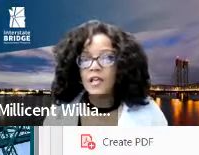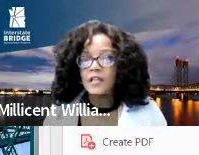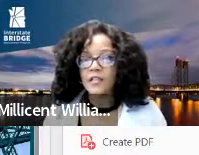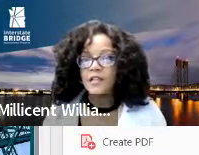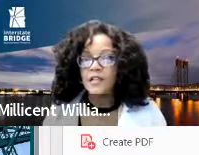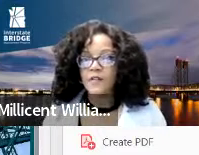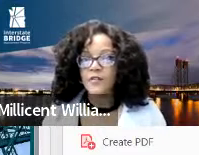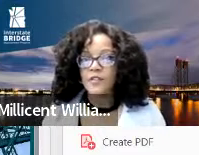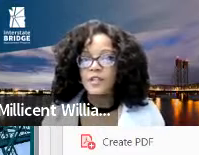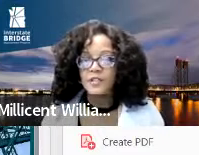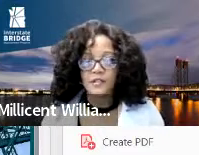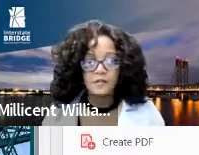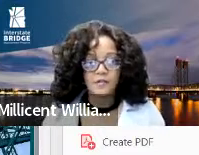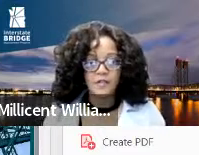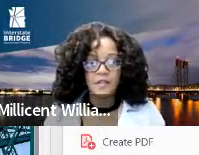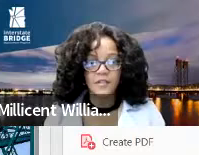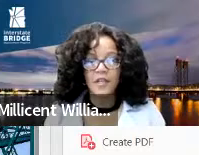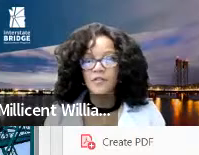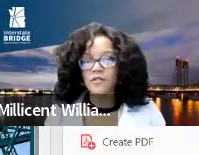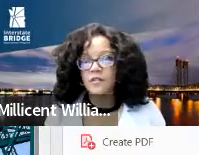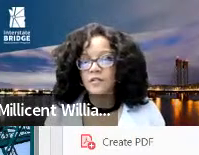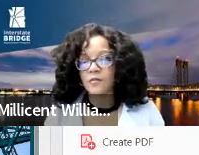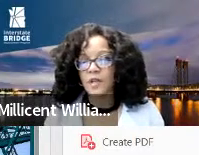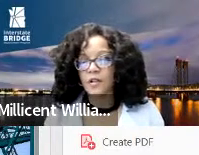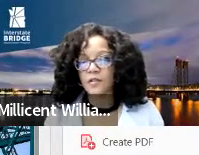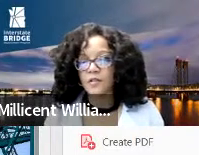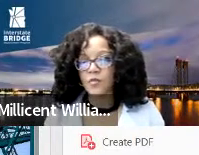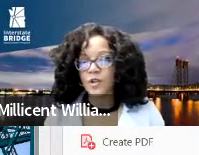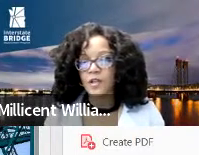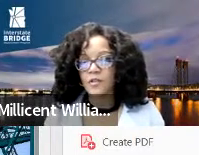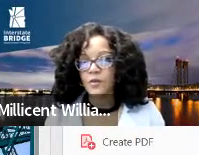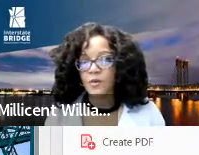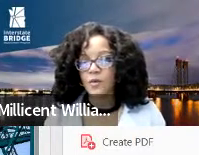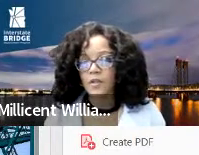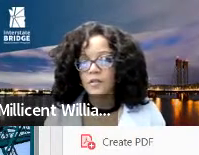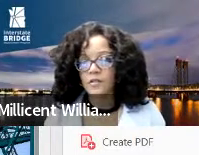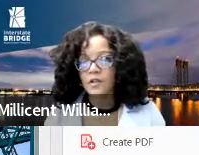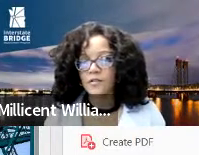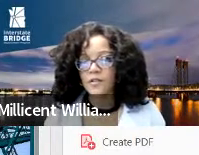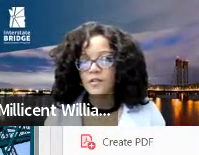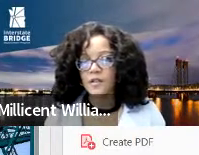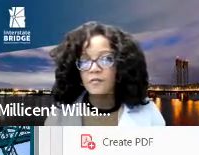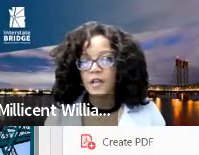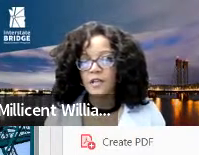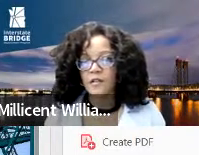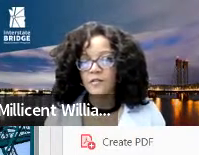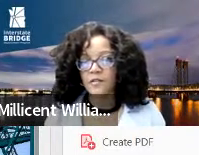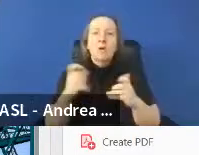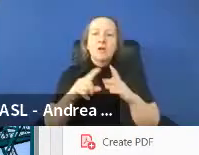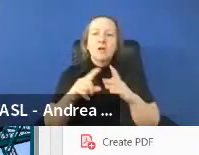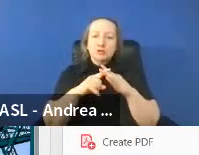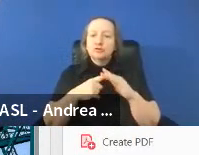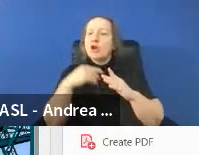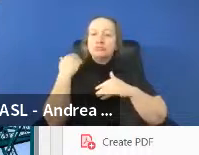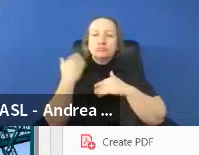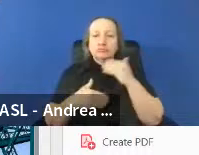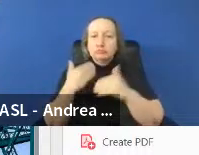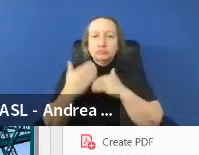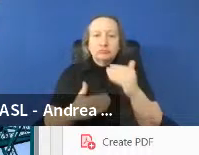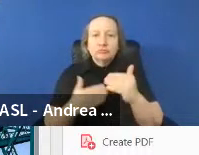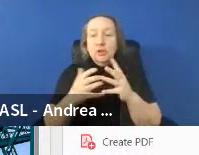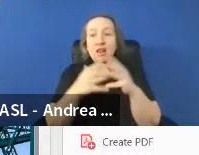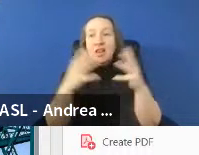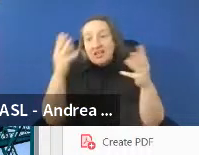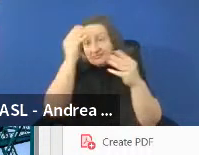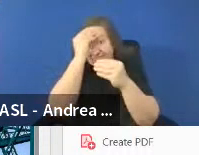full conversation scheduled to be held this morning, and so we want to start to dig right in. There's lots of content to go